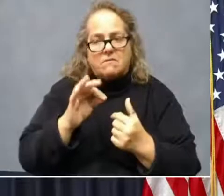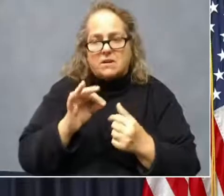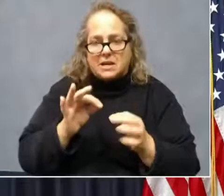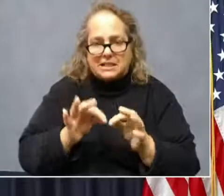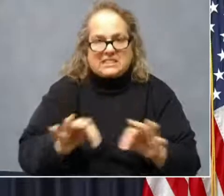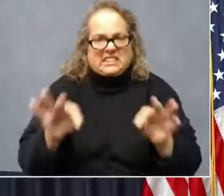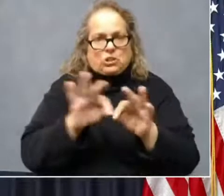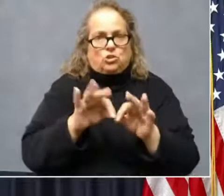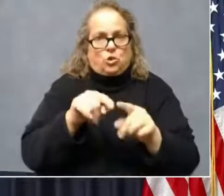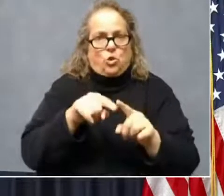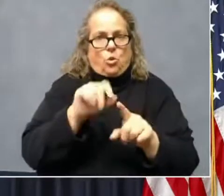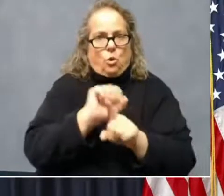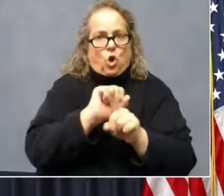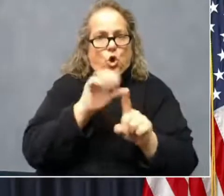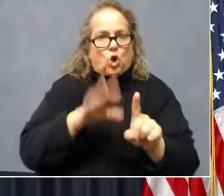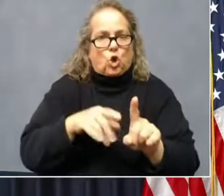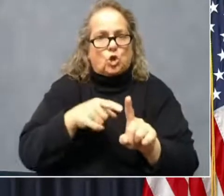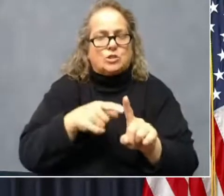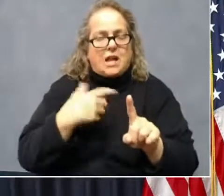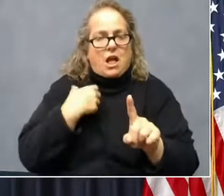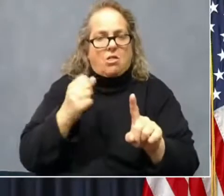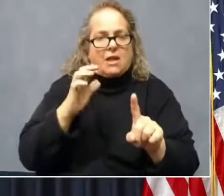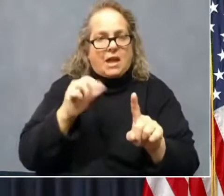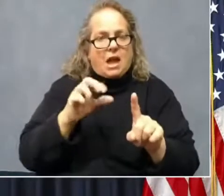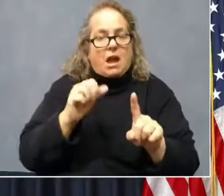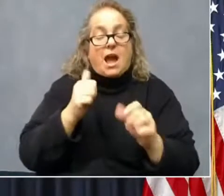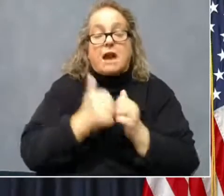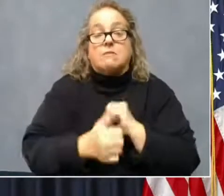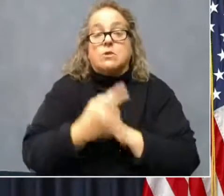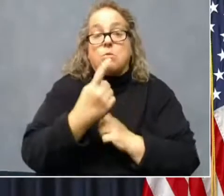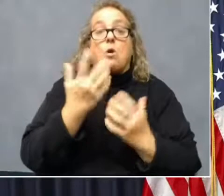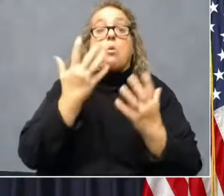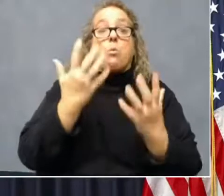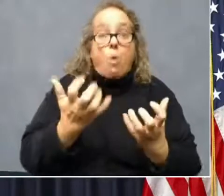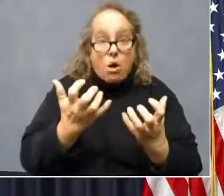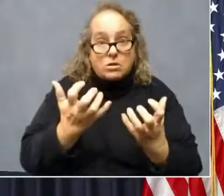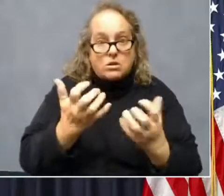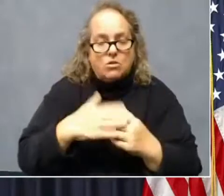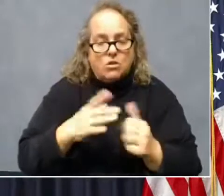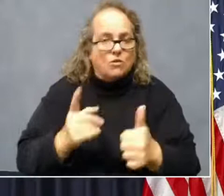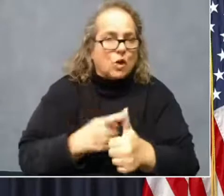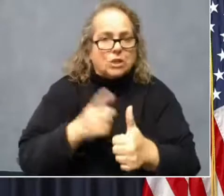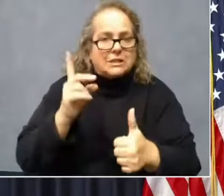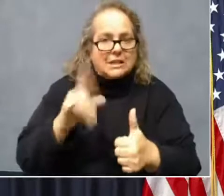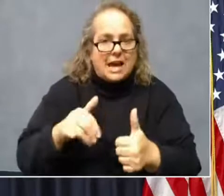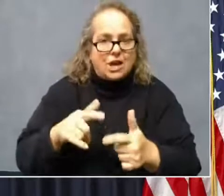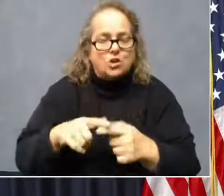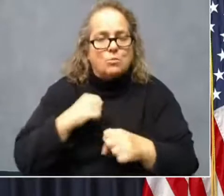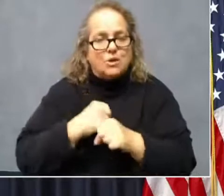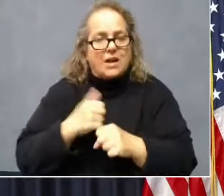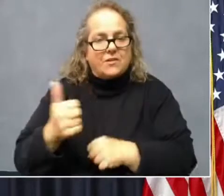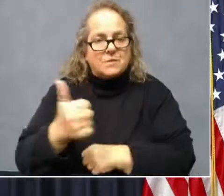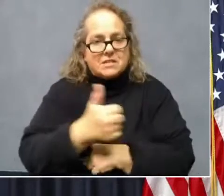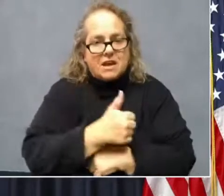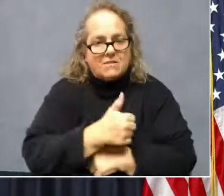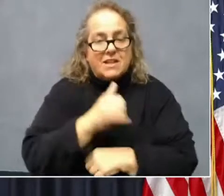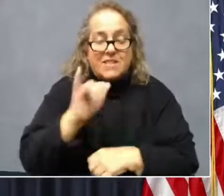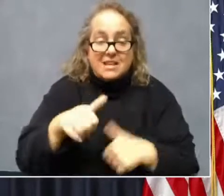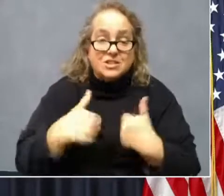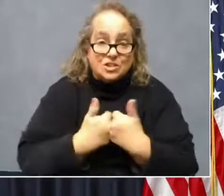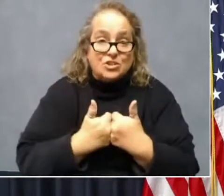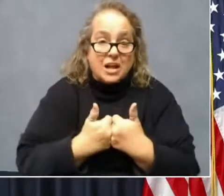everybody's going to want it on the first day that they can to protect themselves. And that's going to be a real challenge, but it's one that we're ready